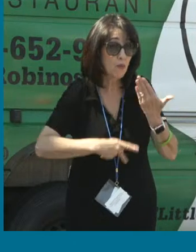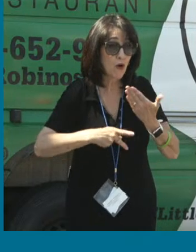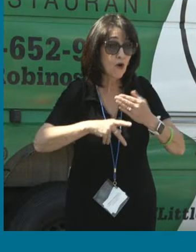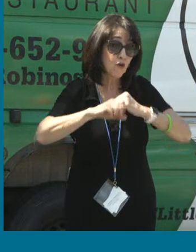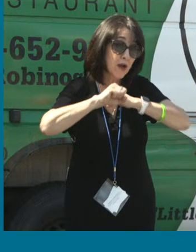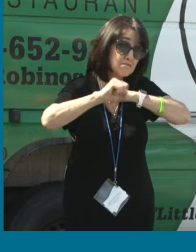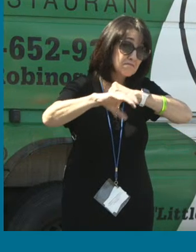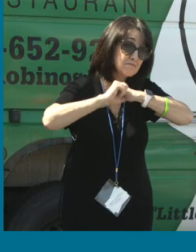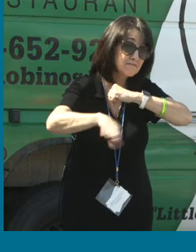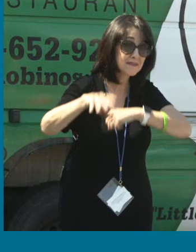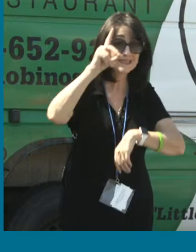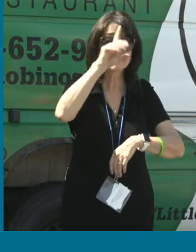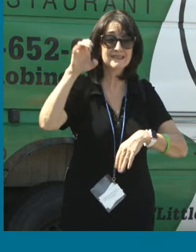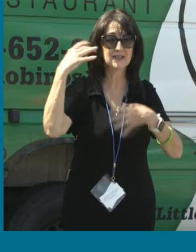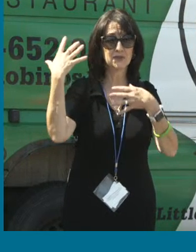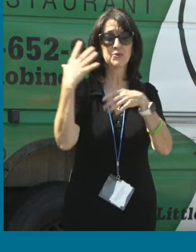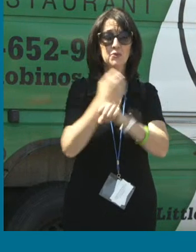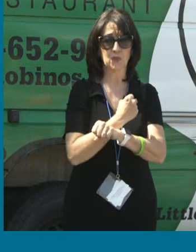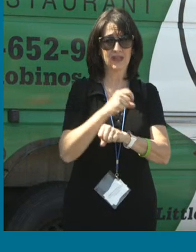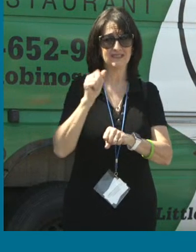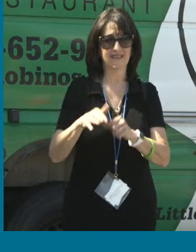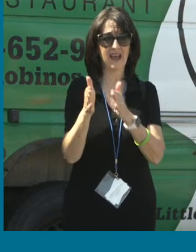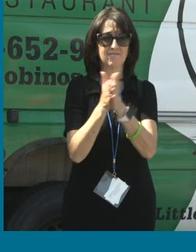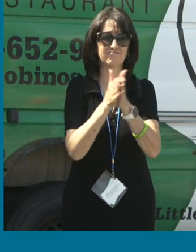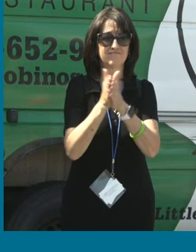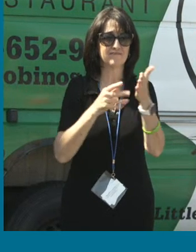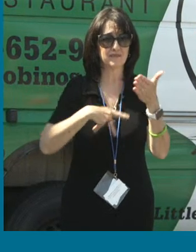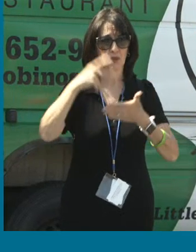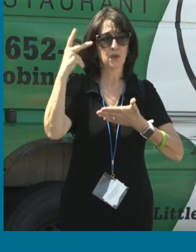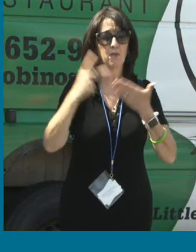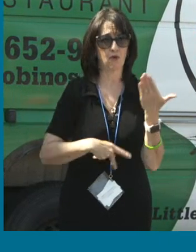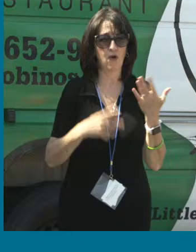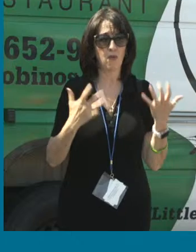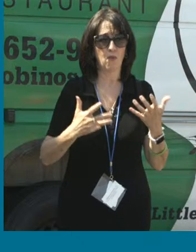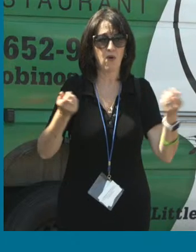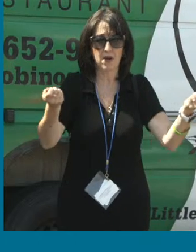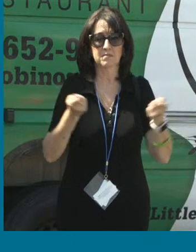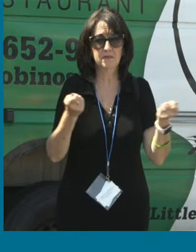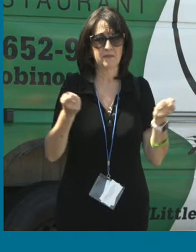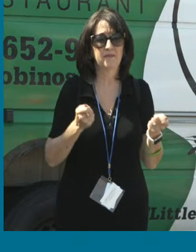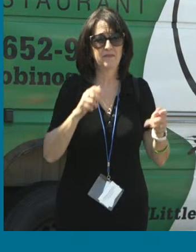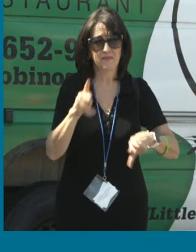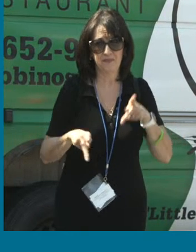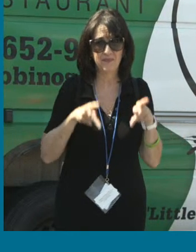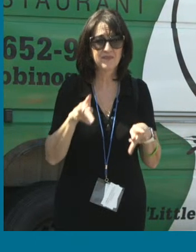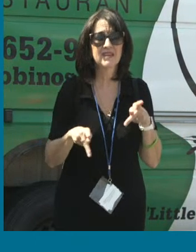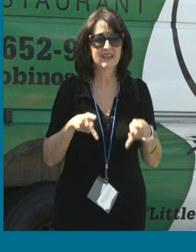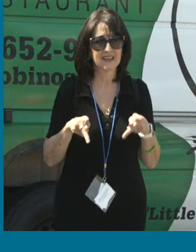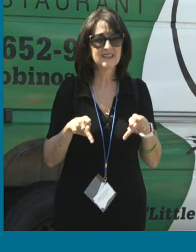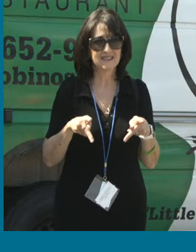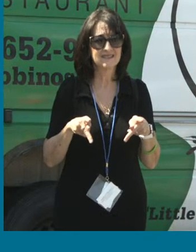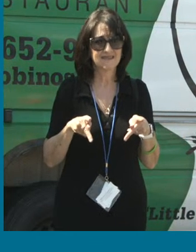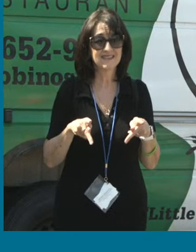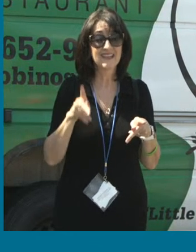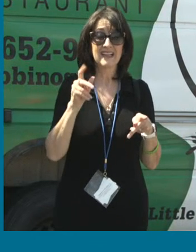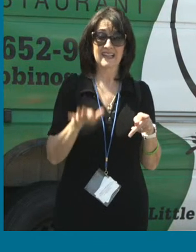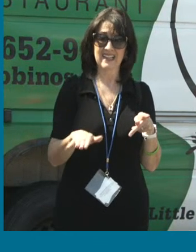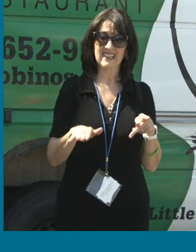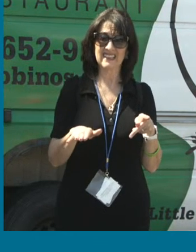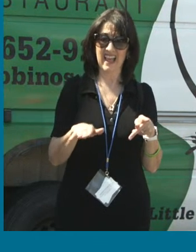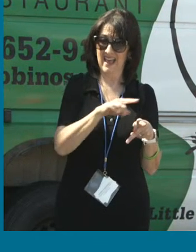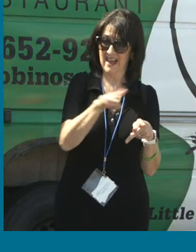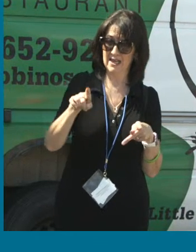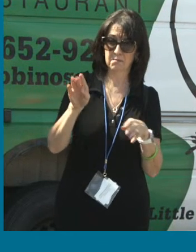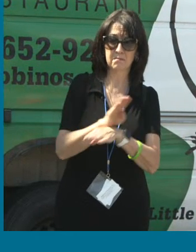that. Part of that is this partnership that we have with small businesses that were most negatively affected during